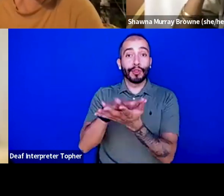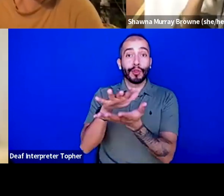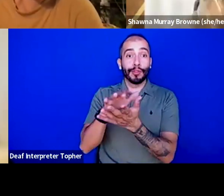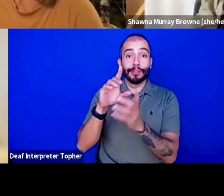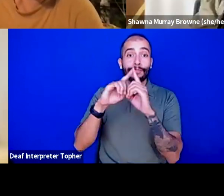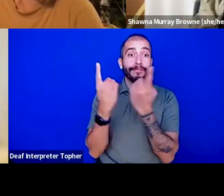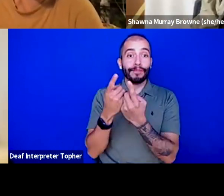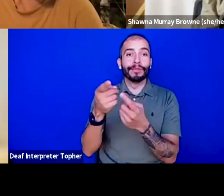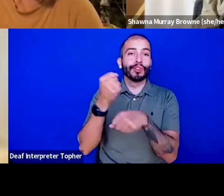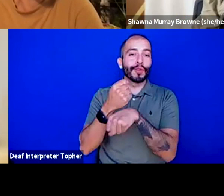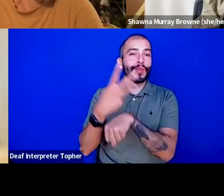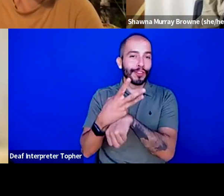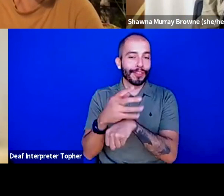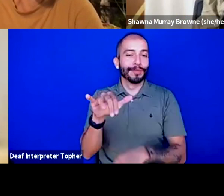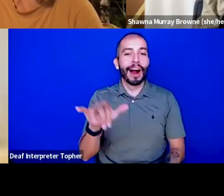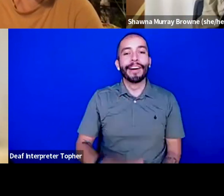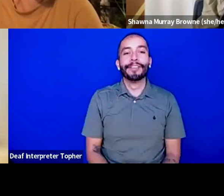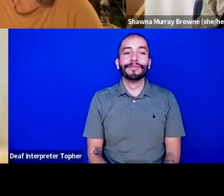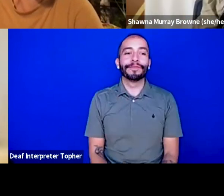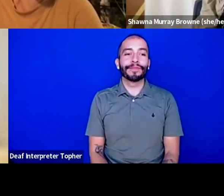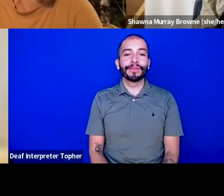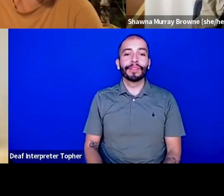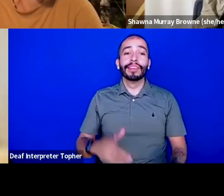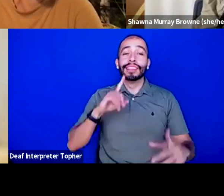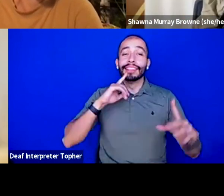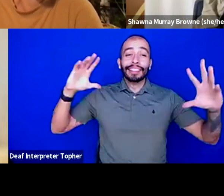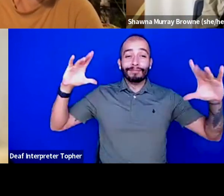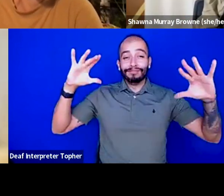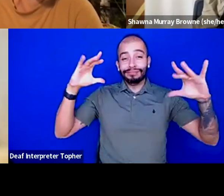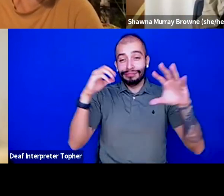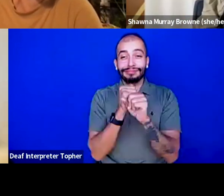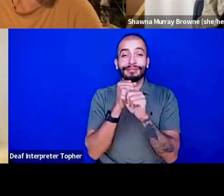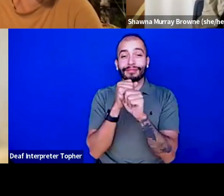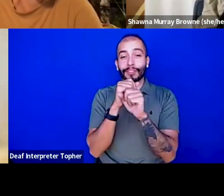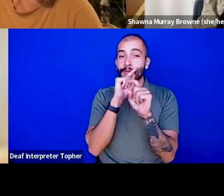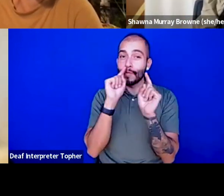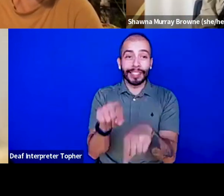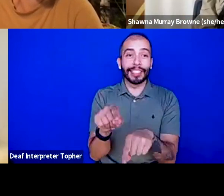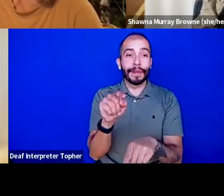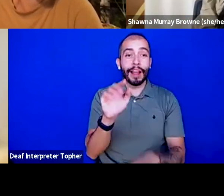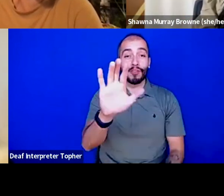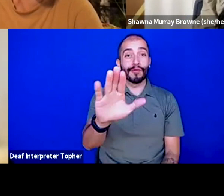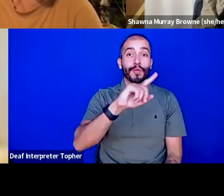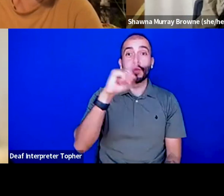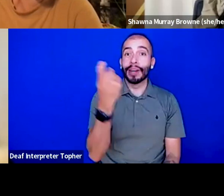I guess just to briefly respond to your question, Selima, thank you so much for it.